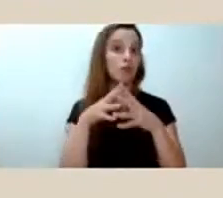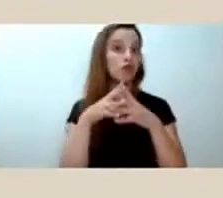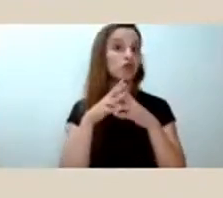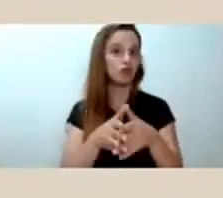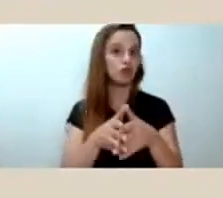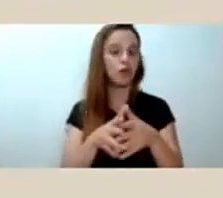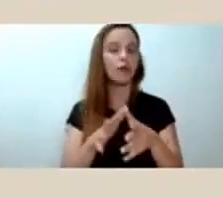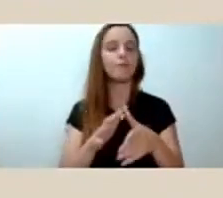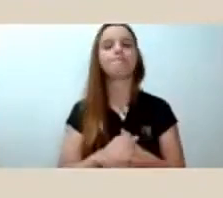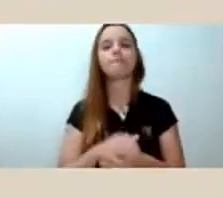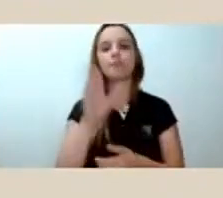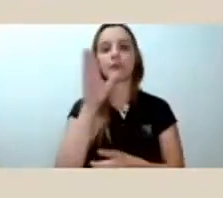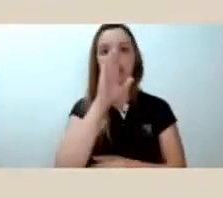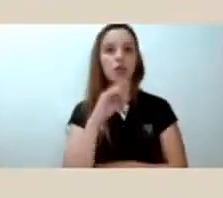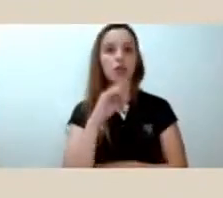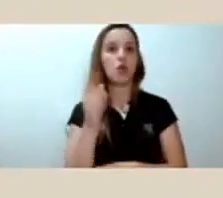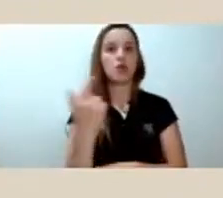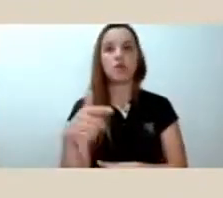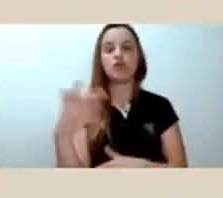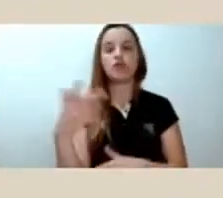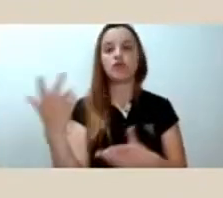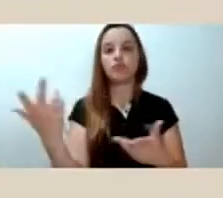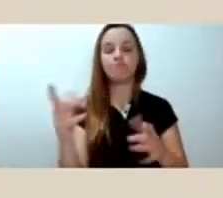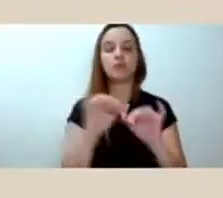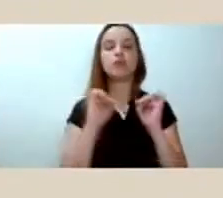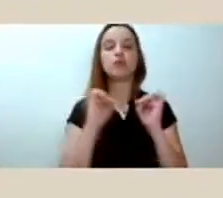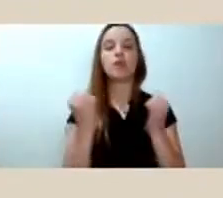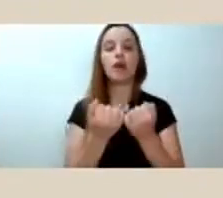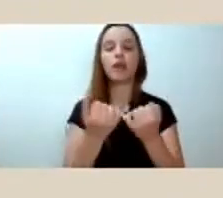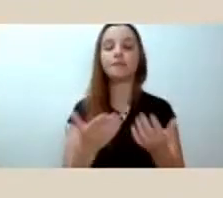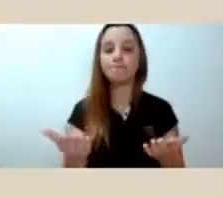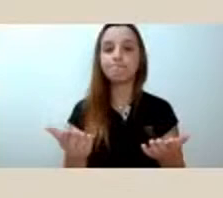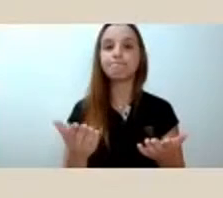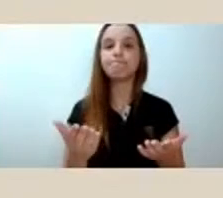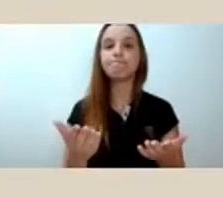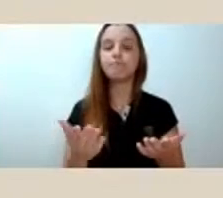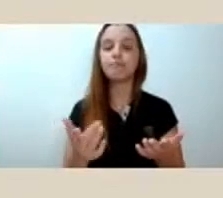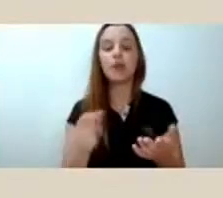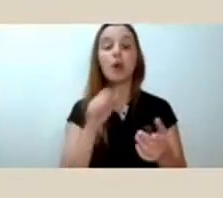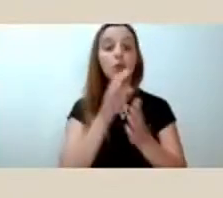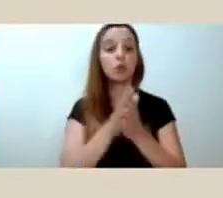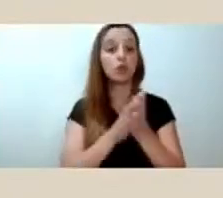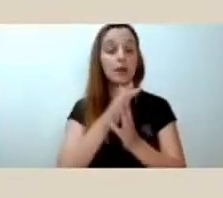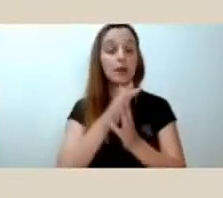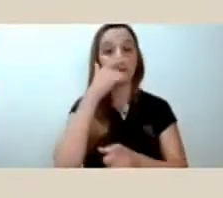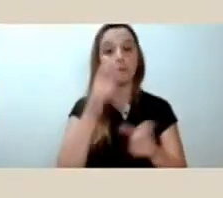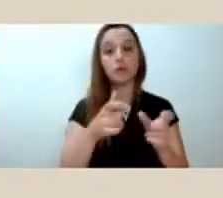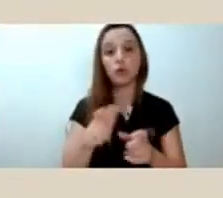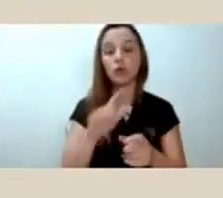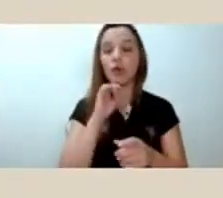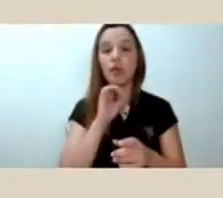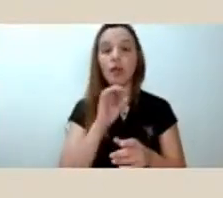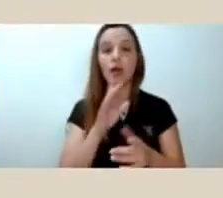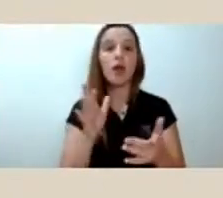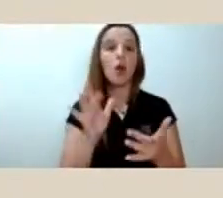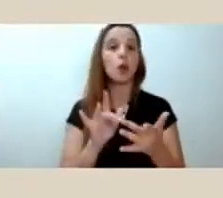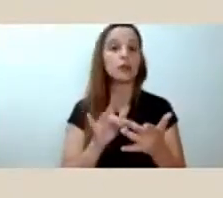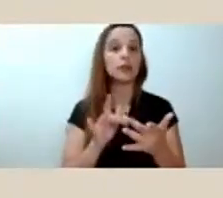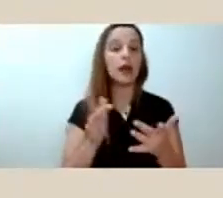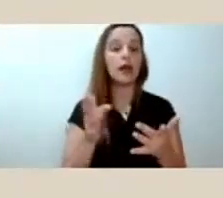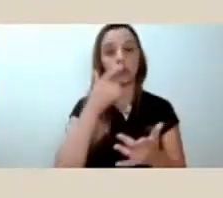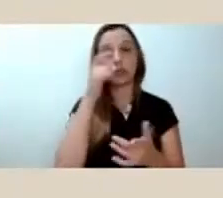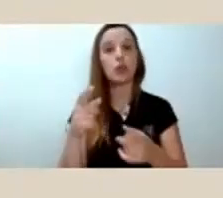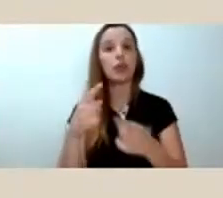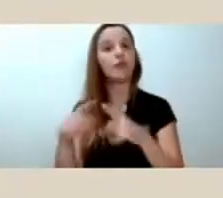have a segregated society in general, you know, where the chances of people actually, you know, contacting with people different from